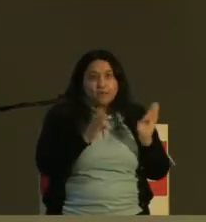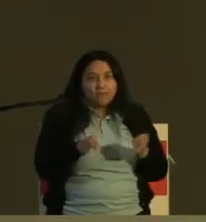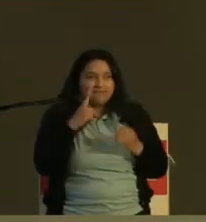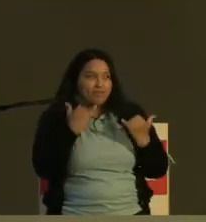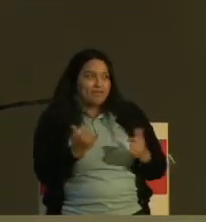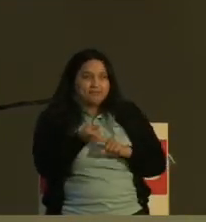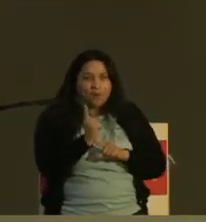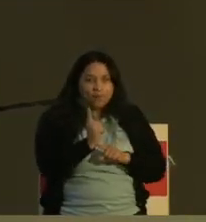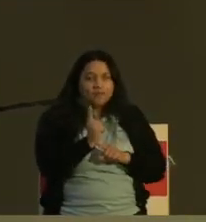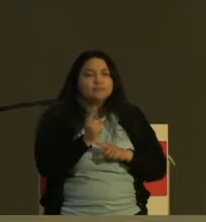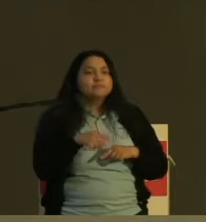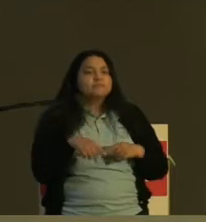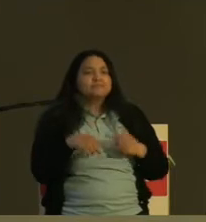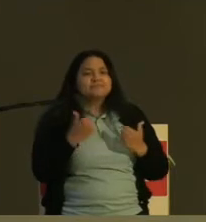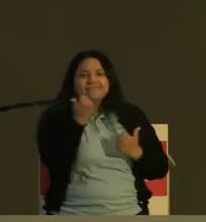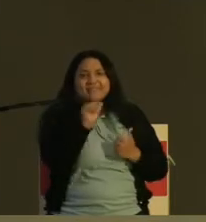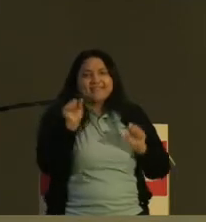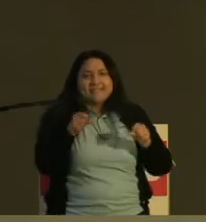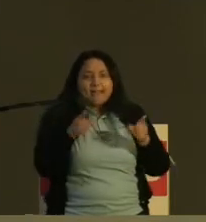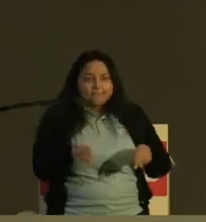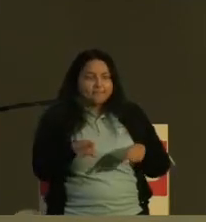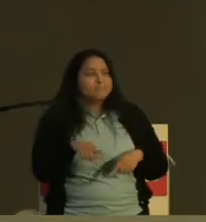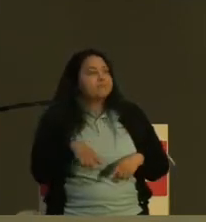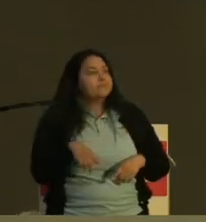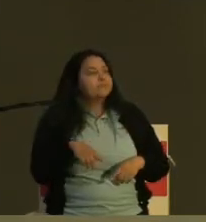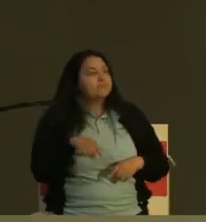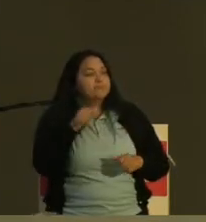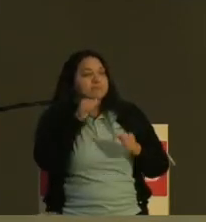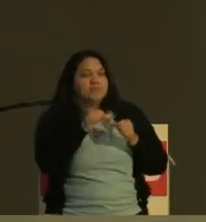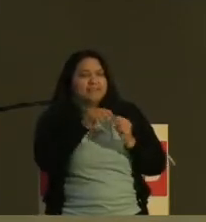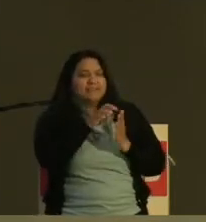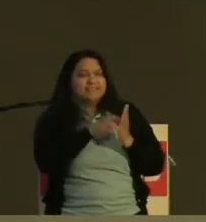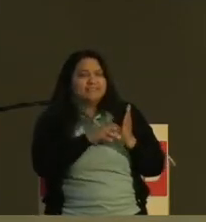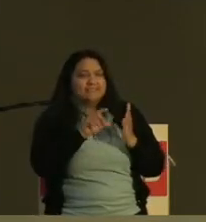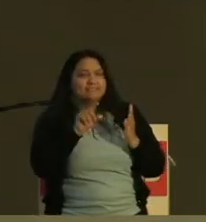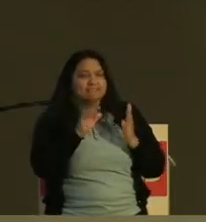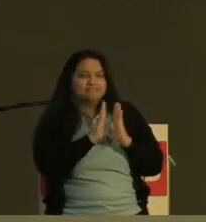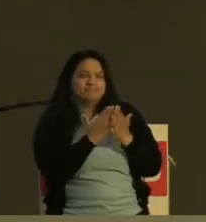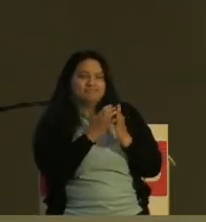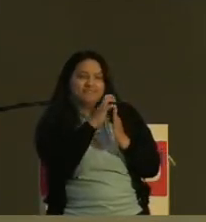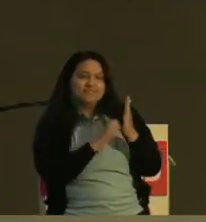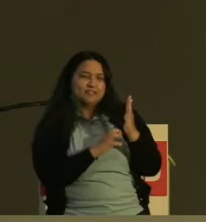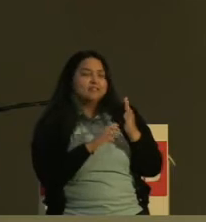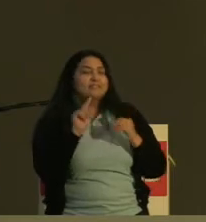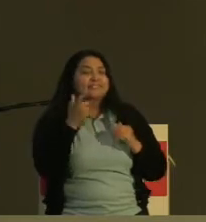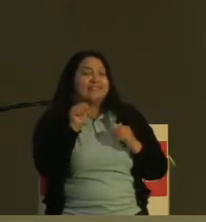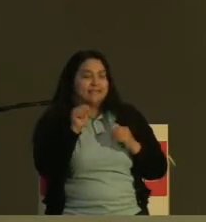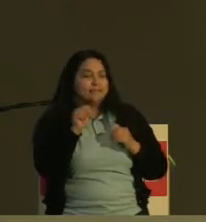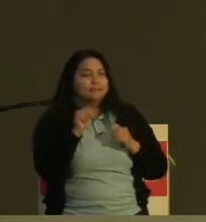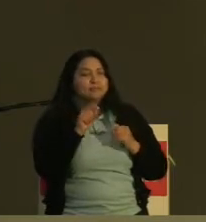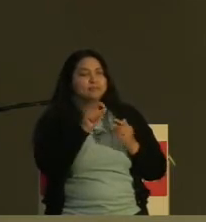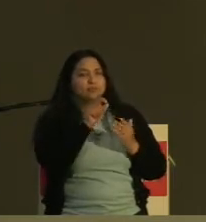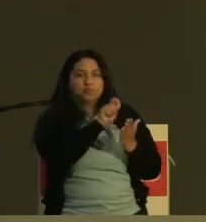is up for grabs, I reread a text which I very much like of Teju Cole, which he wrote it